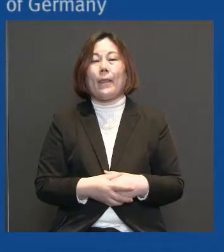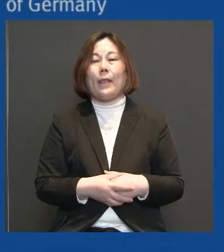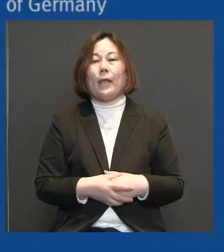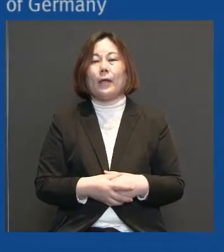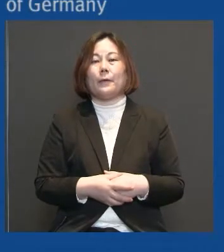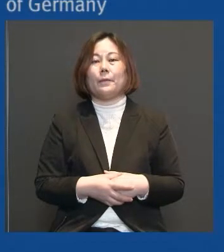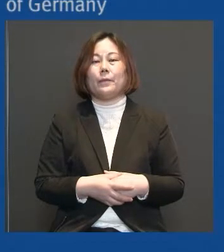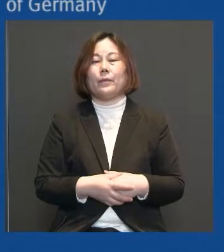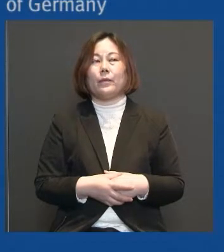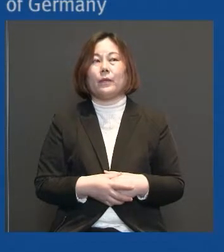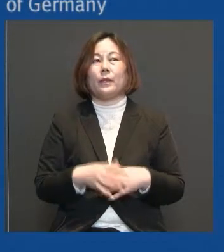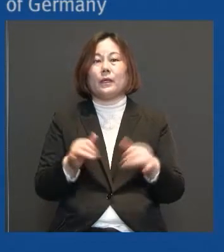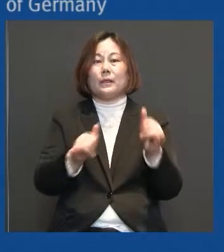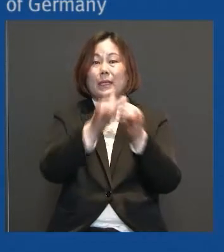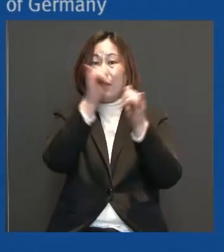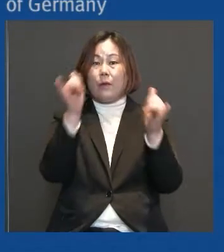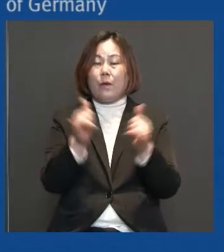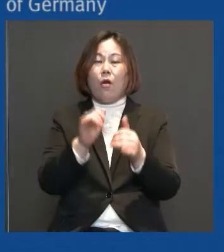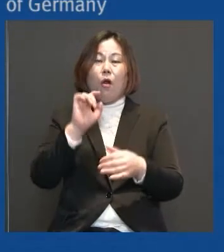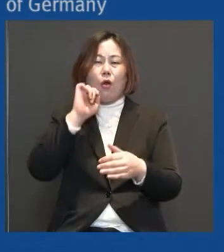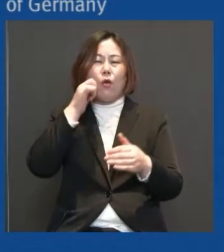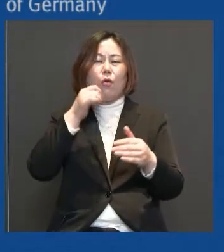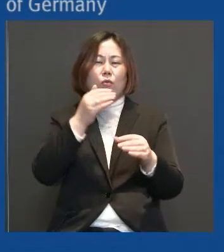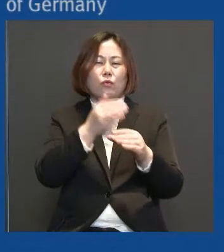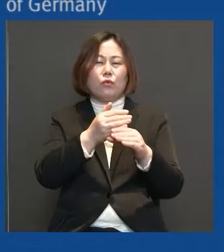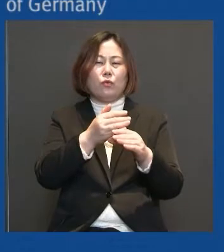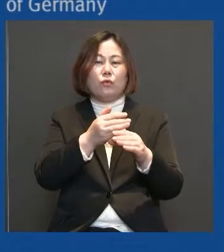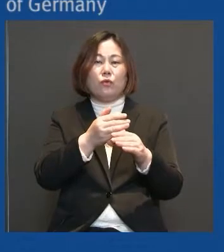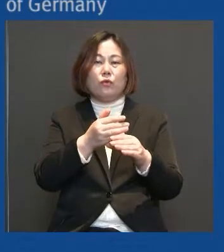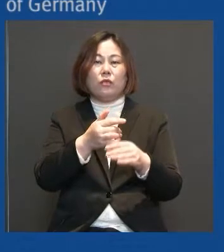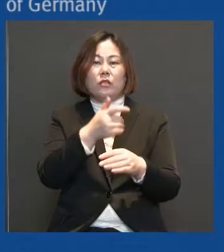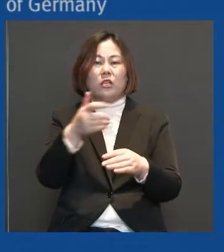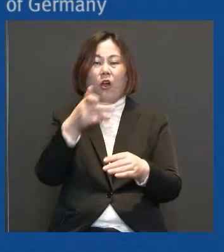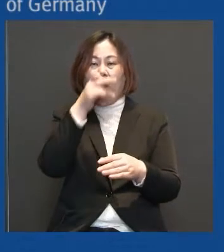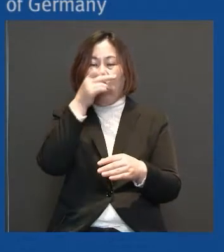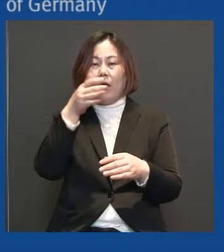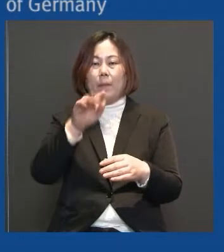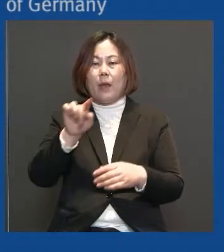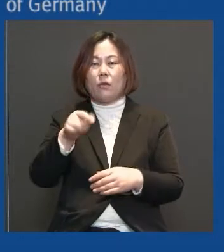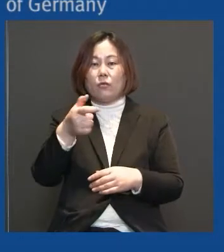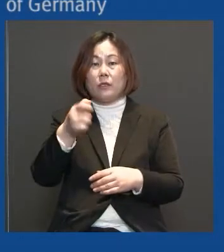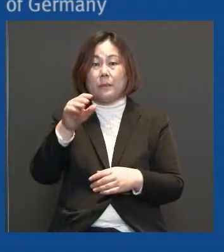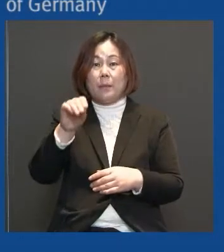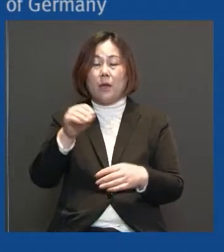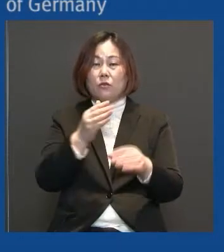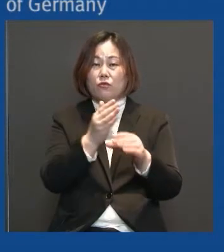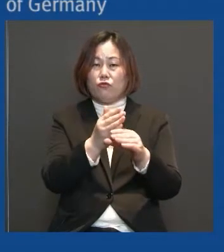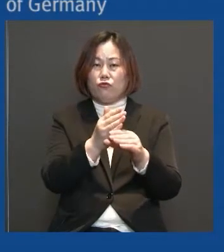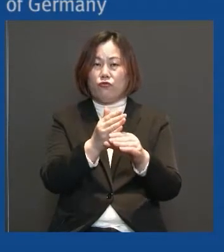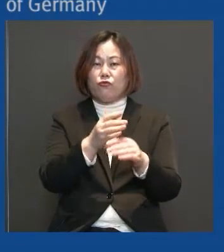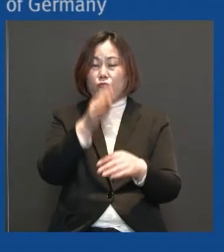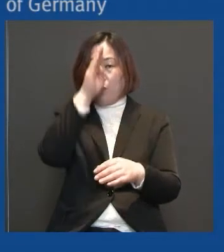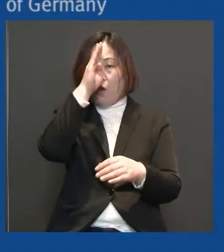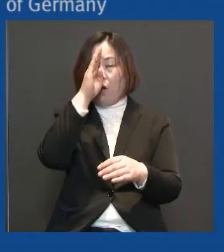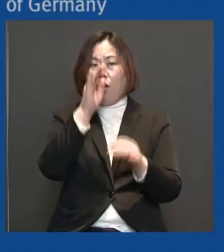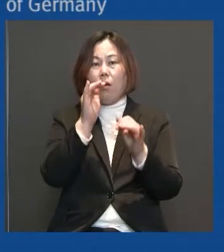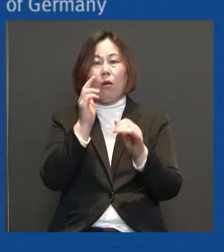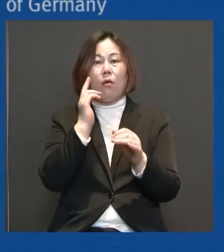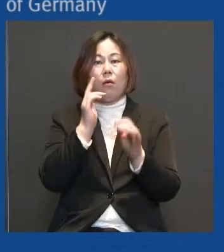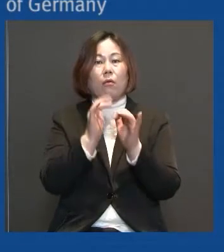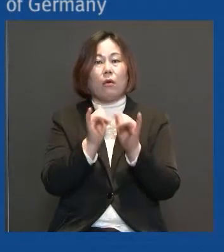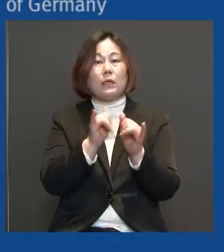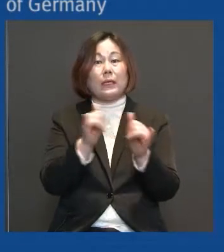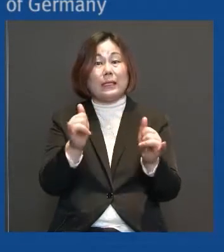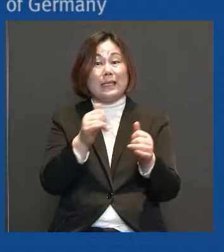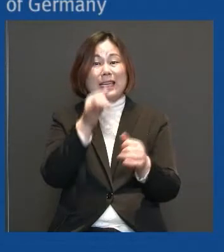In Germany, some 1.6 million people suffer from the illness, and a comprehensive approach to dealing with dementia is driven by the Federal